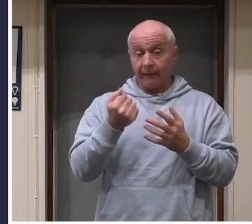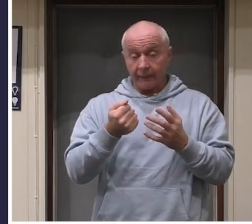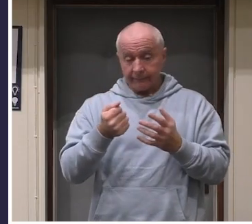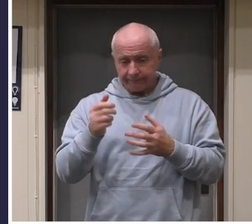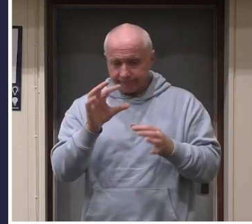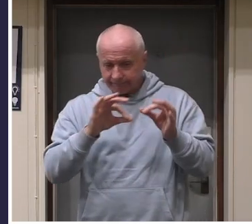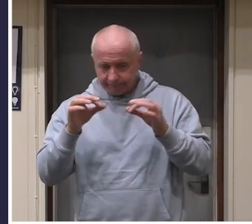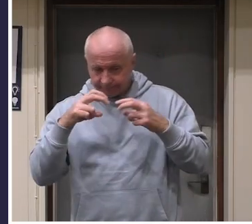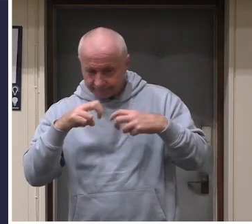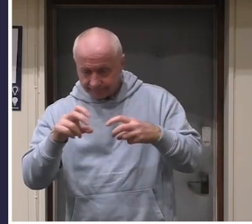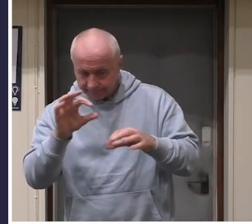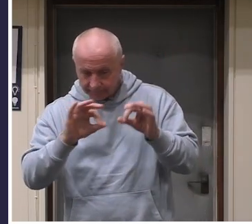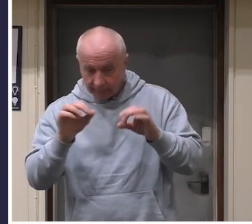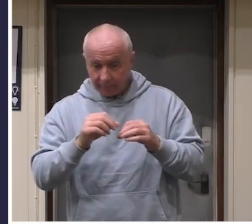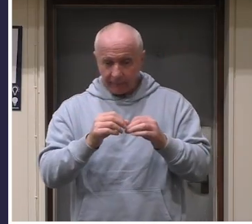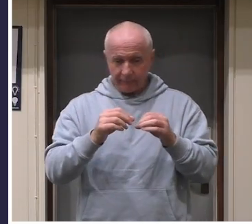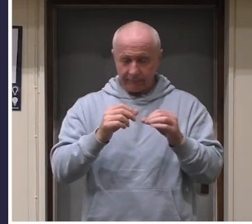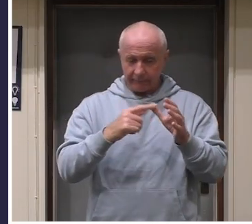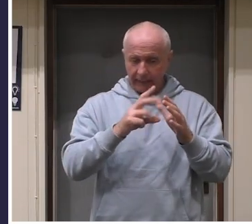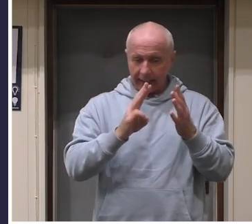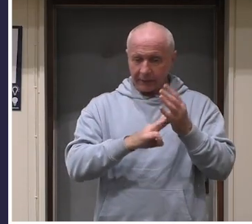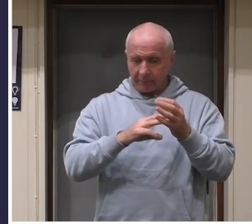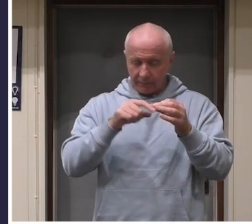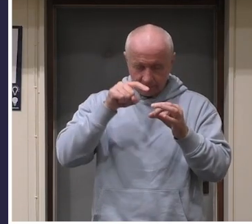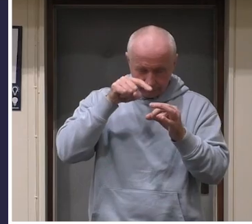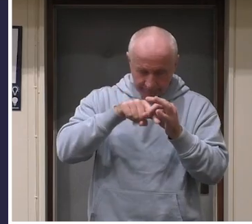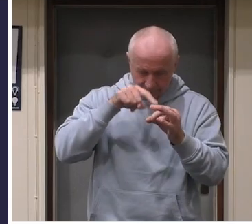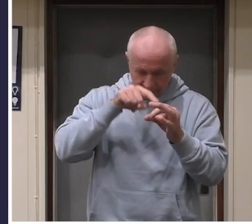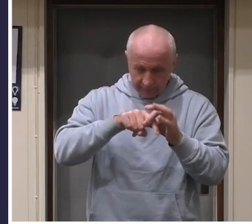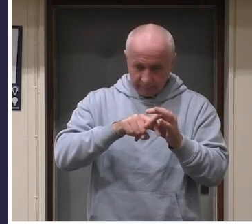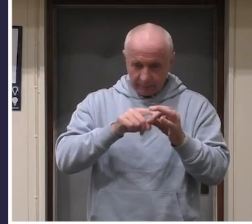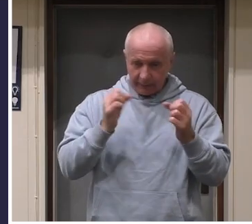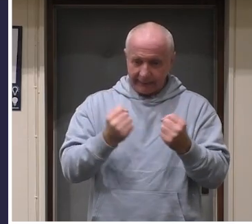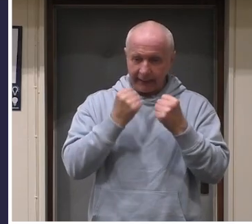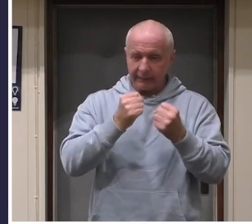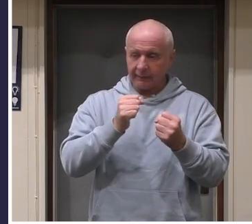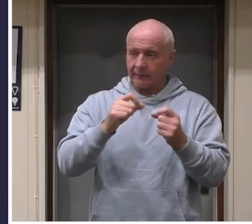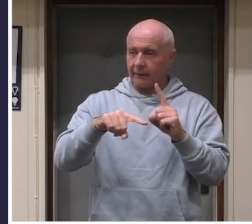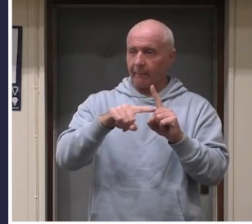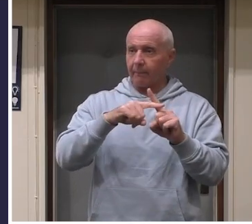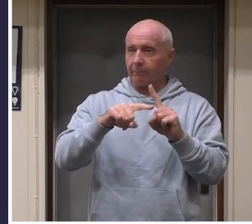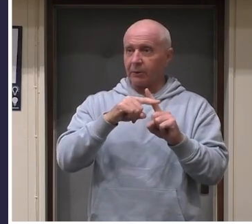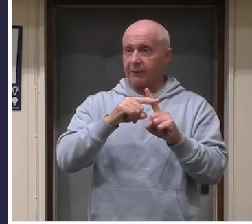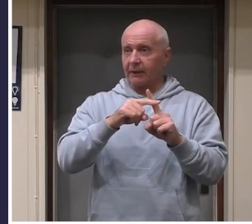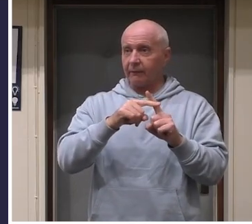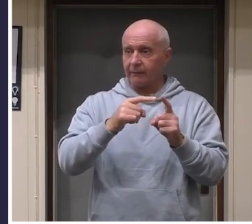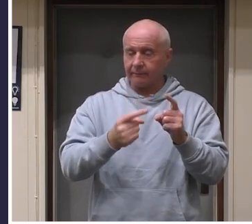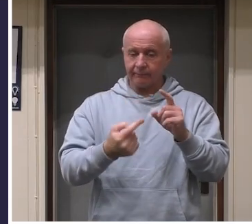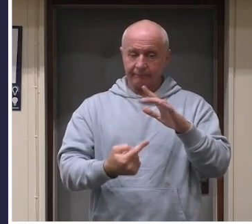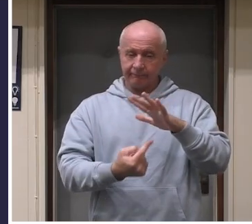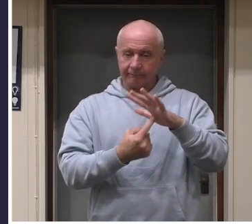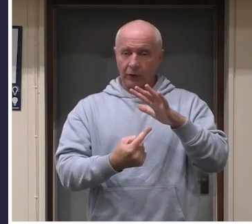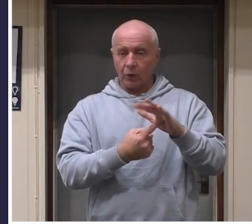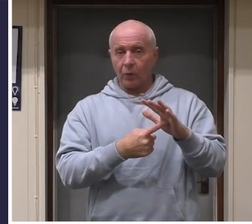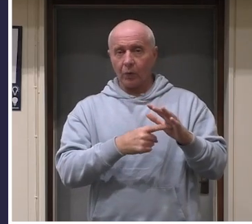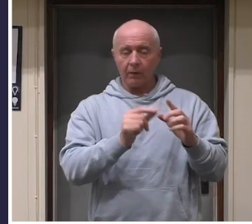to show that if you look inside an atom, you would see a dense, positively charged core, which has protons and neutrons, and